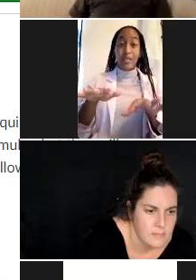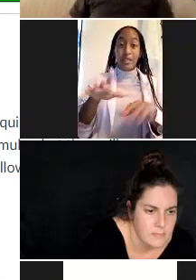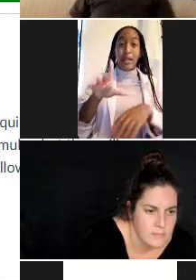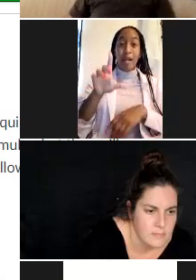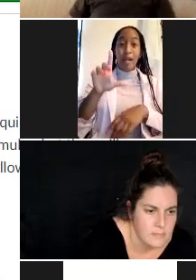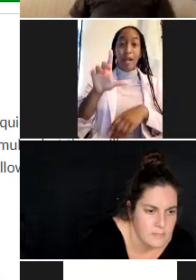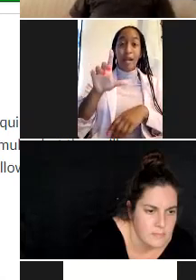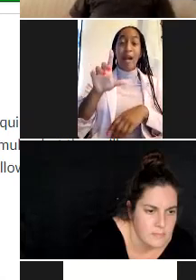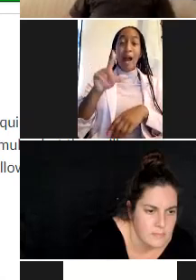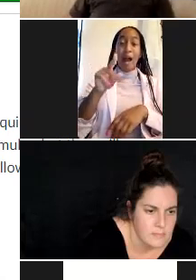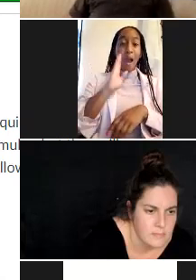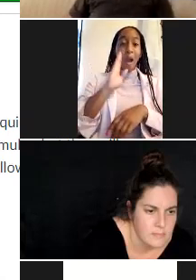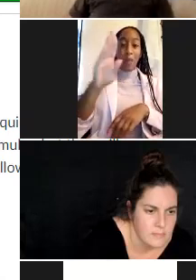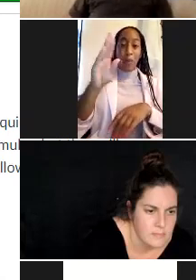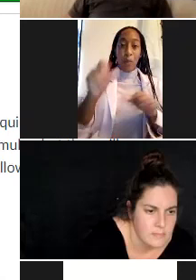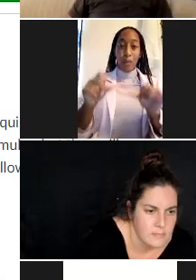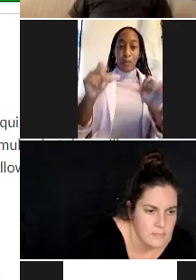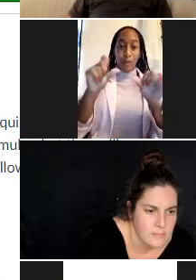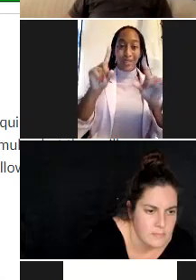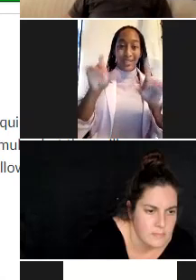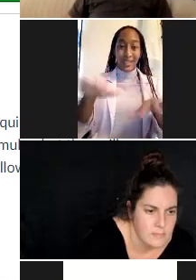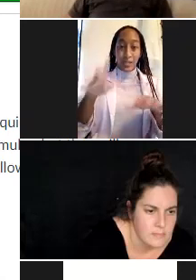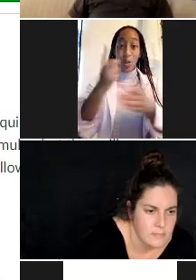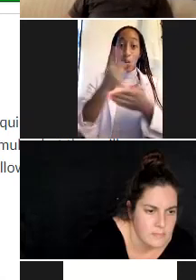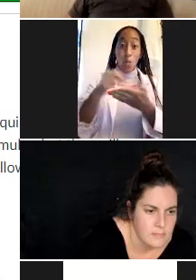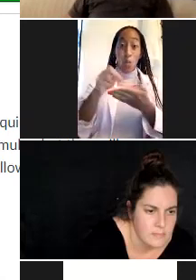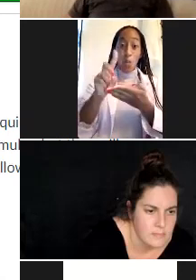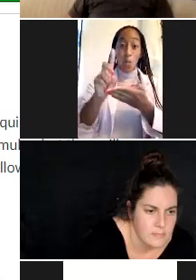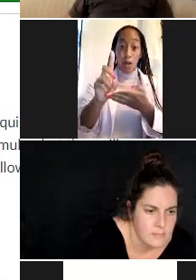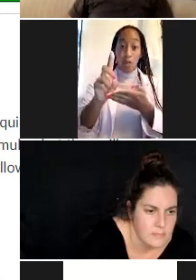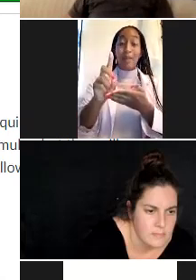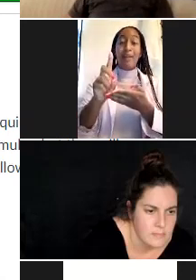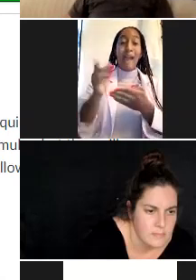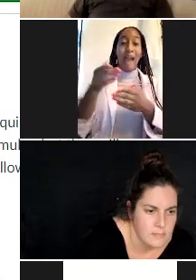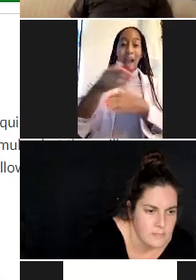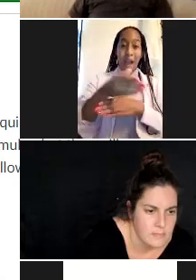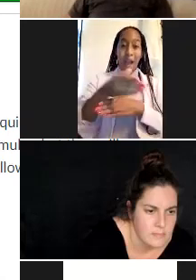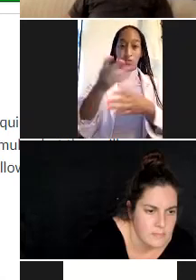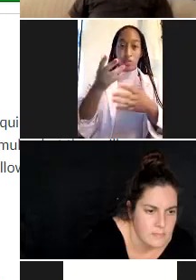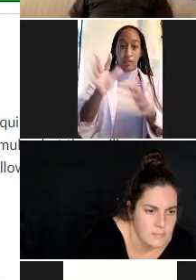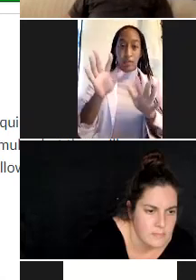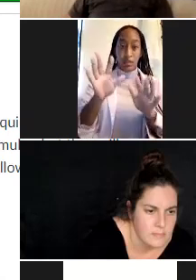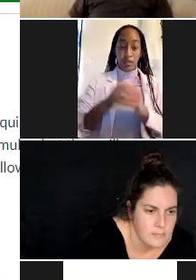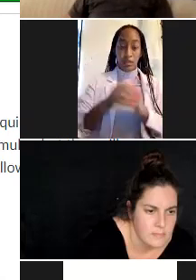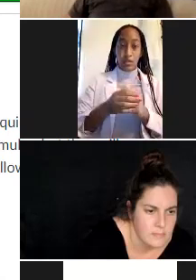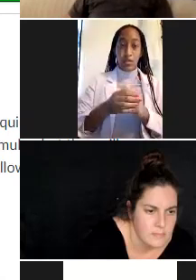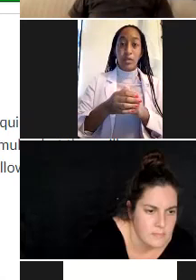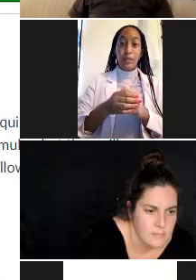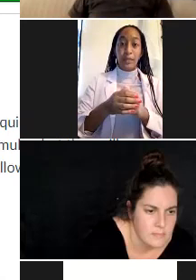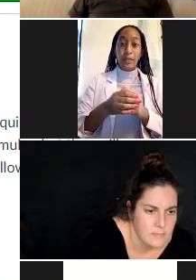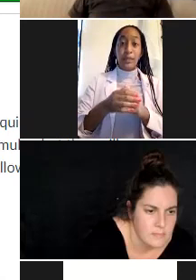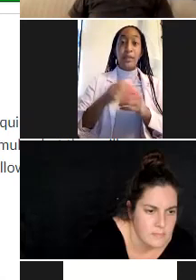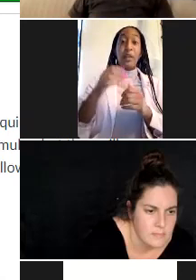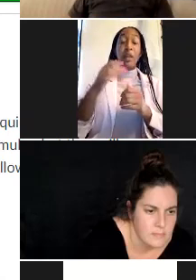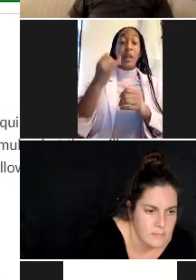Okay. And if you miss the midterm exam, um, then you're going to need to